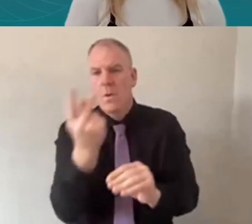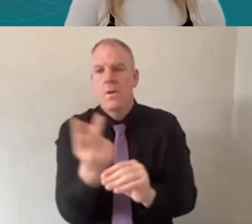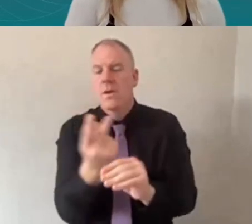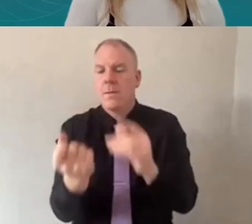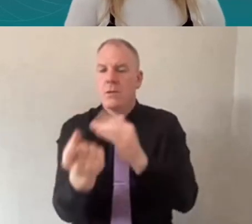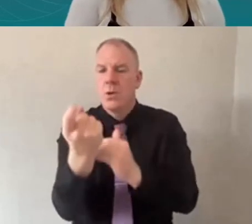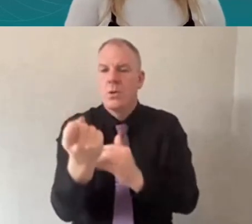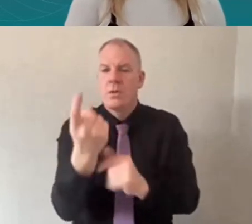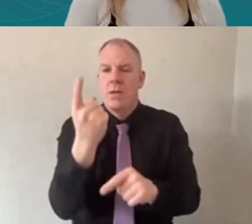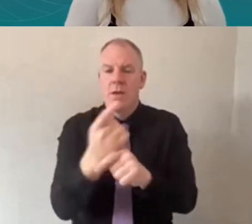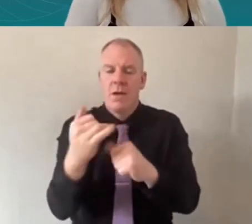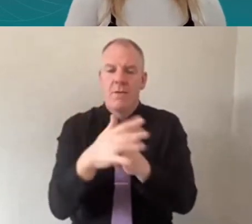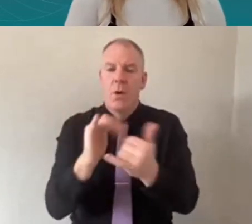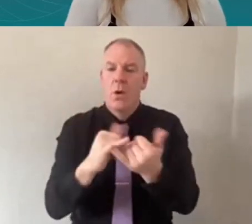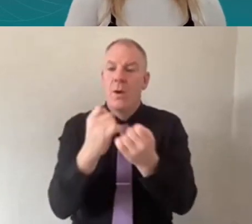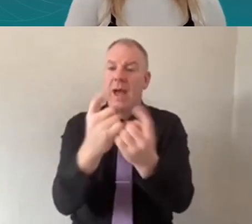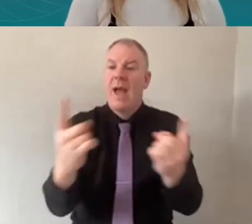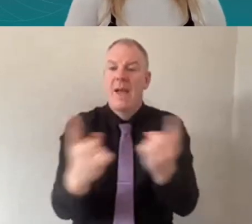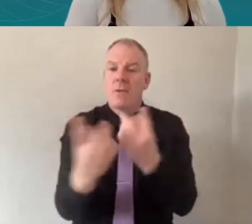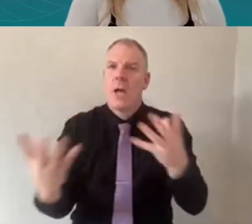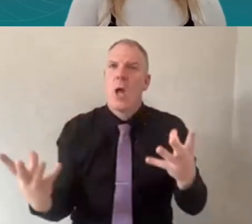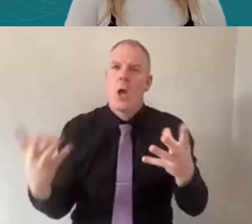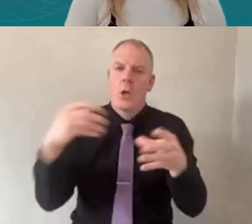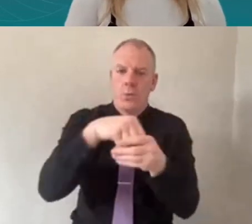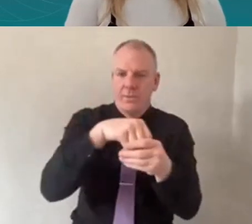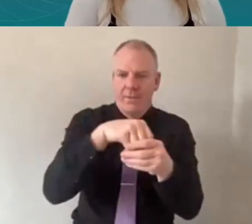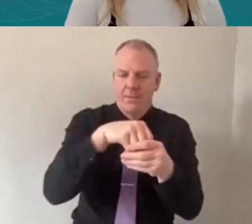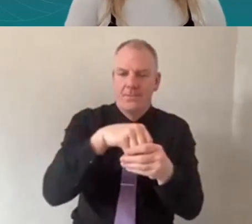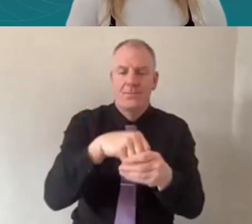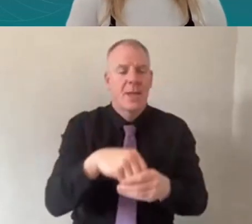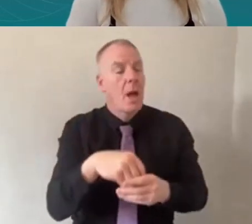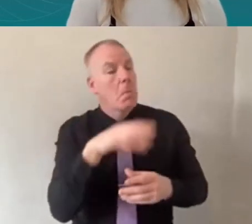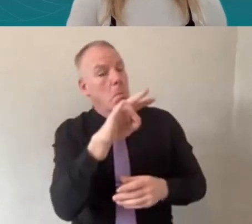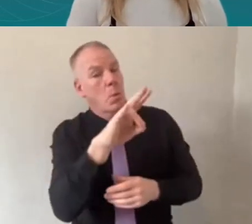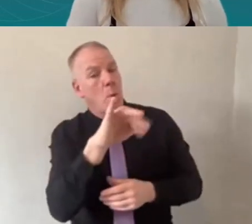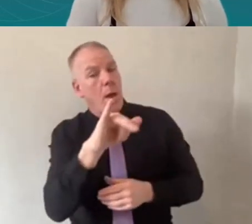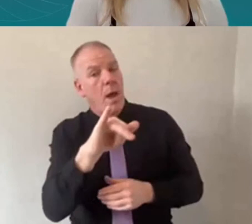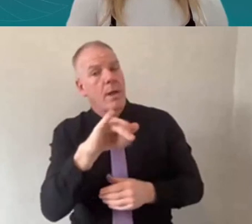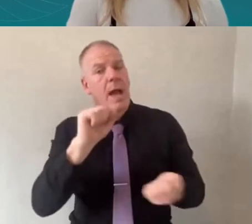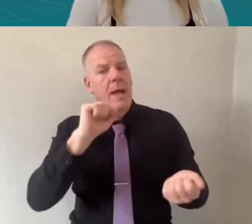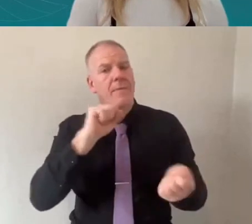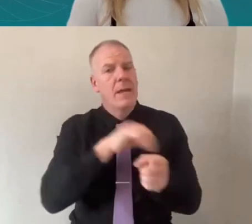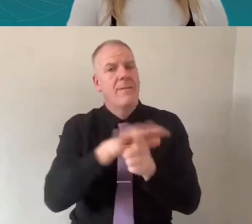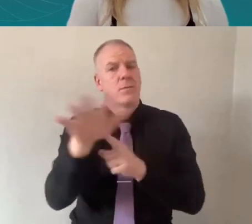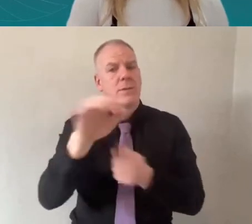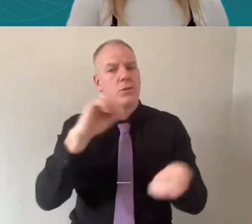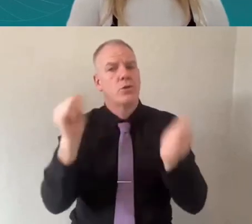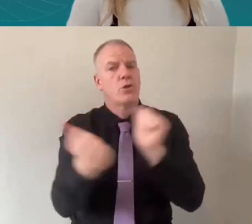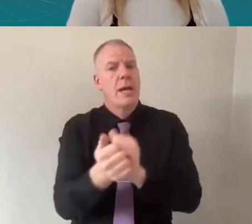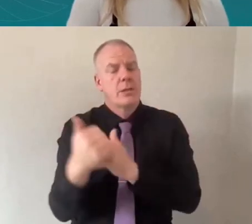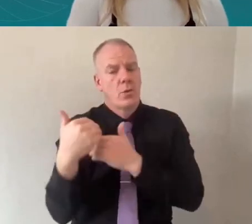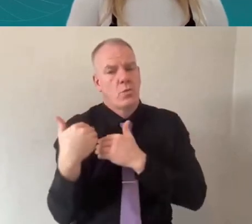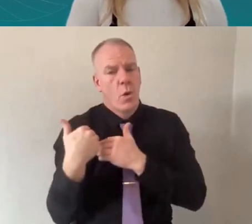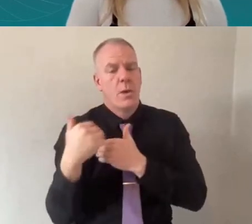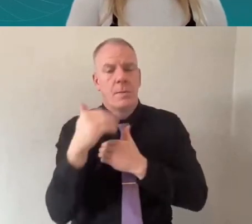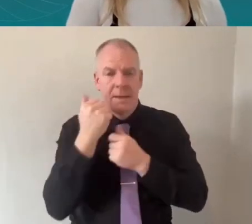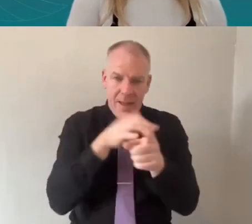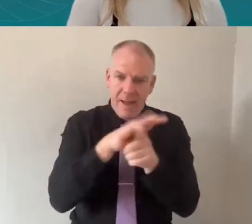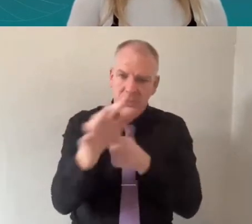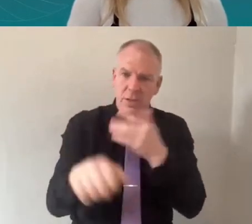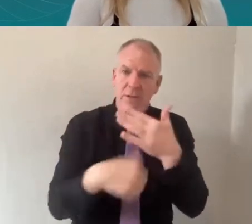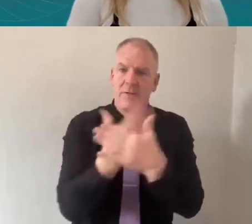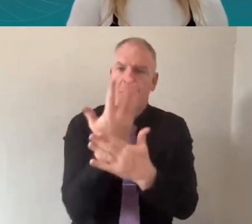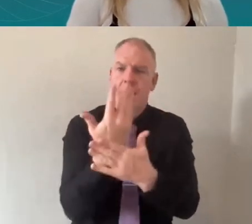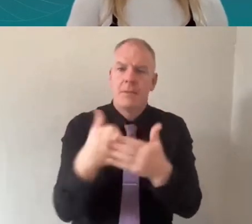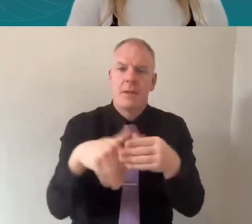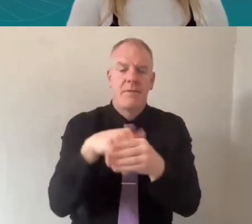opportunities for everyone in an inclusive way. And we see QQI as having a transformational role in this regard by driving developments in areas such